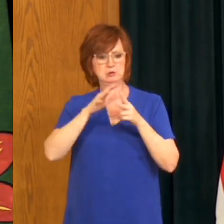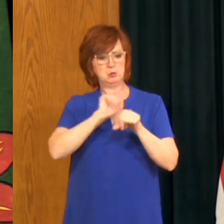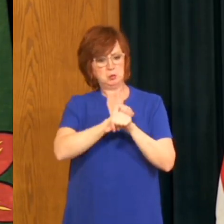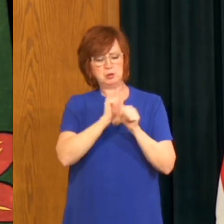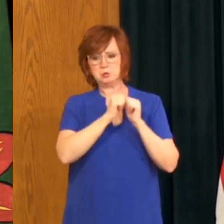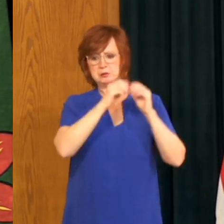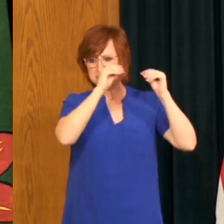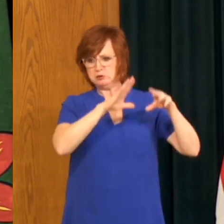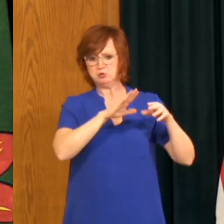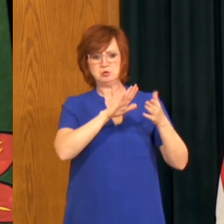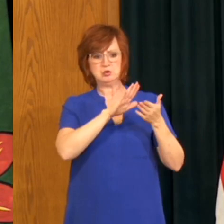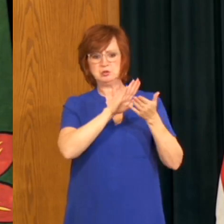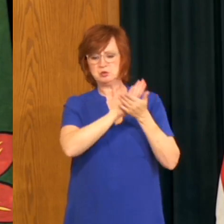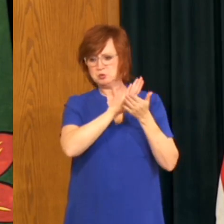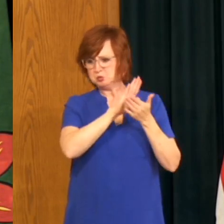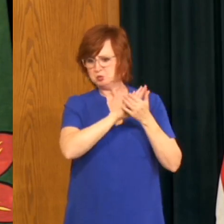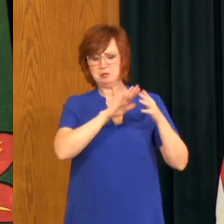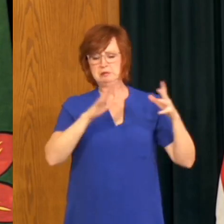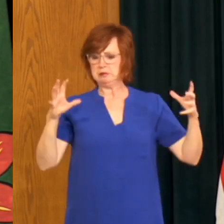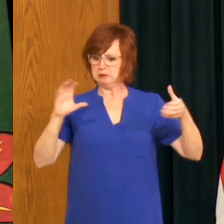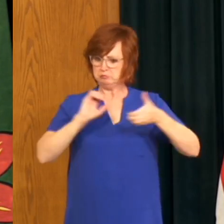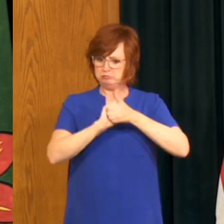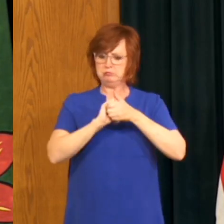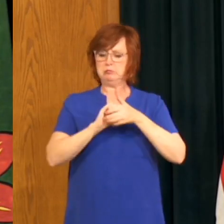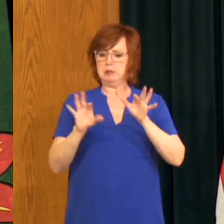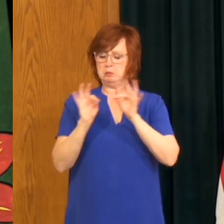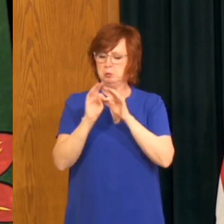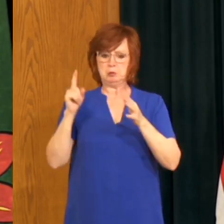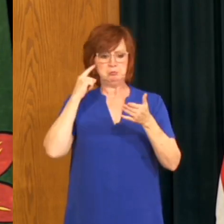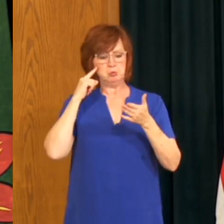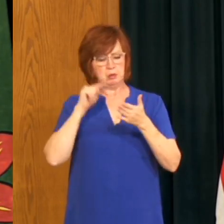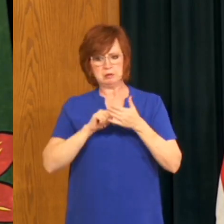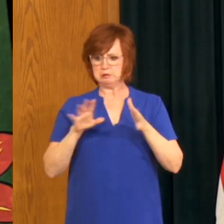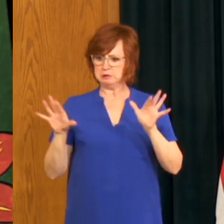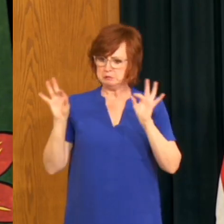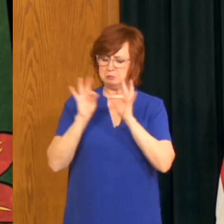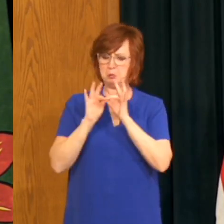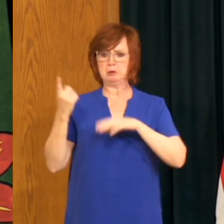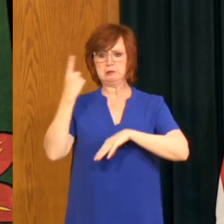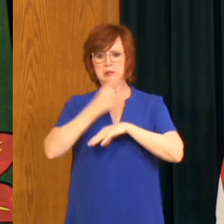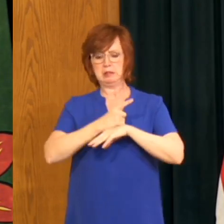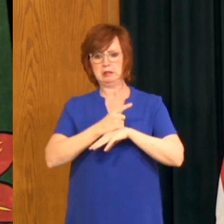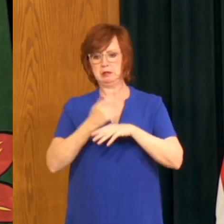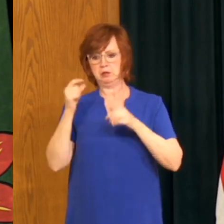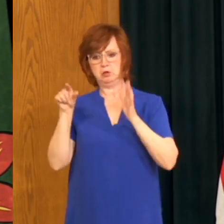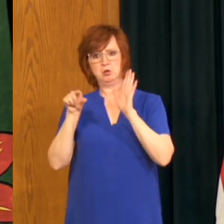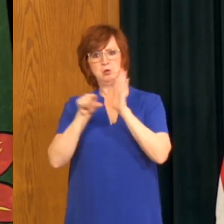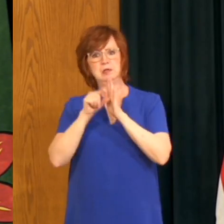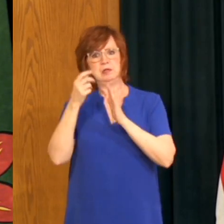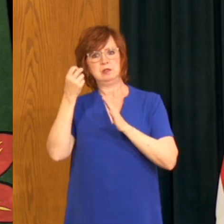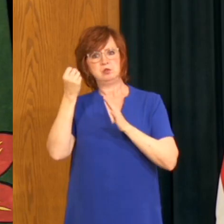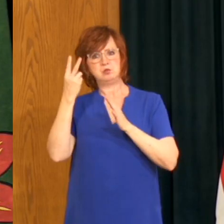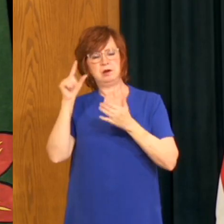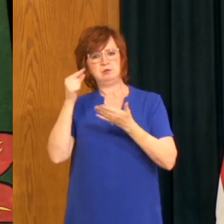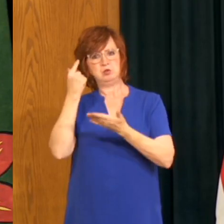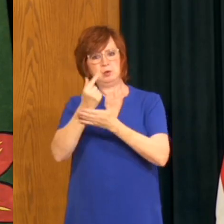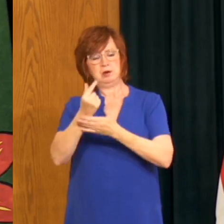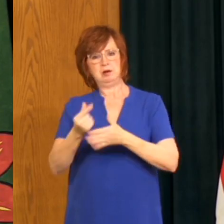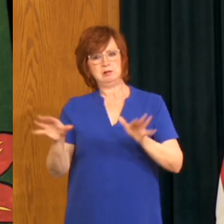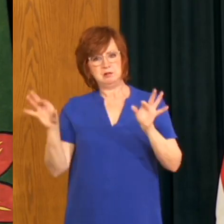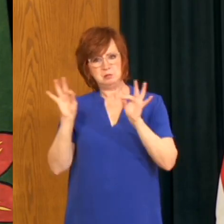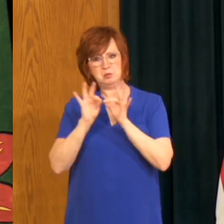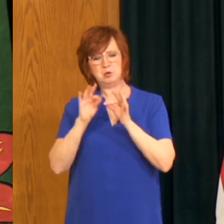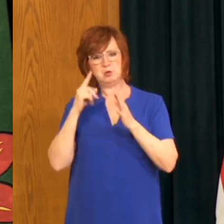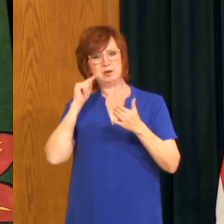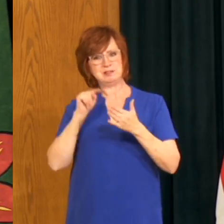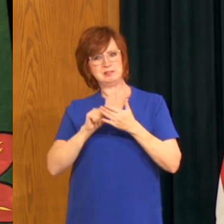Grade 12 graduation is a very special recognition of the many years of hard work and commitment that you have provided. And I would like to take a